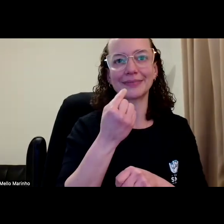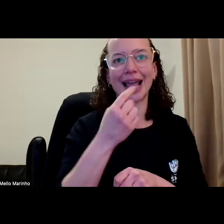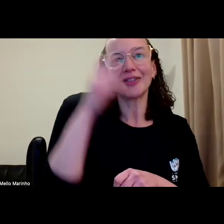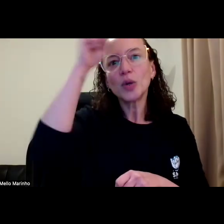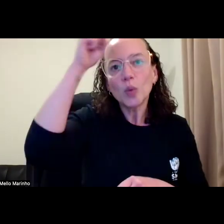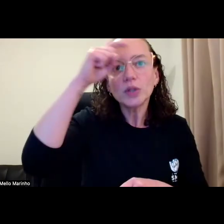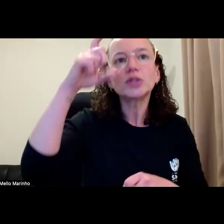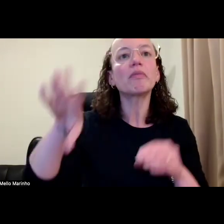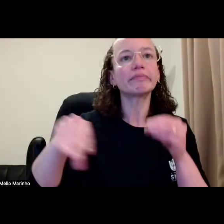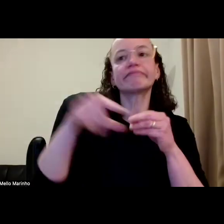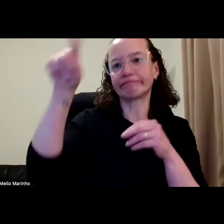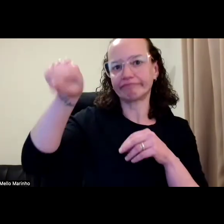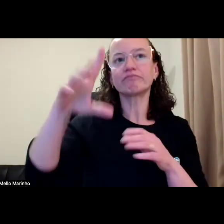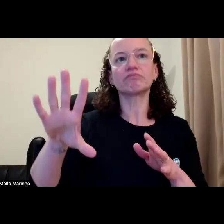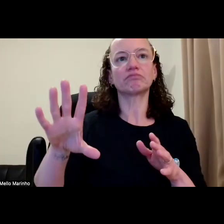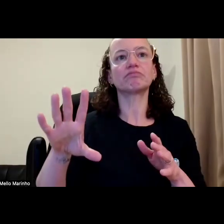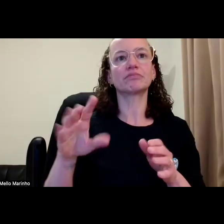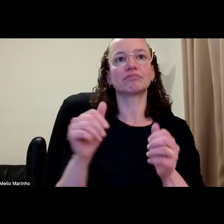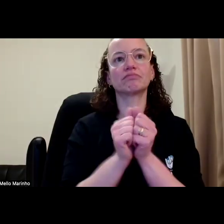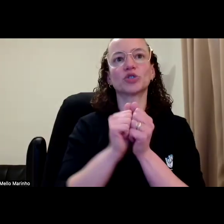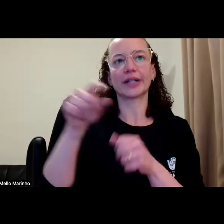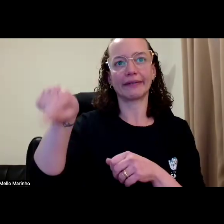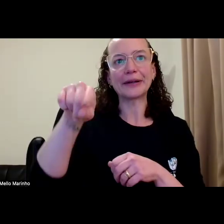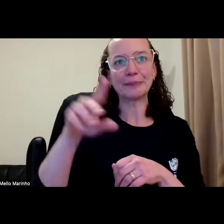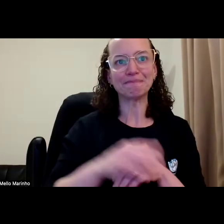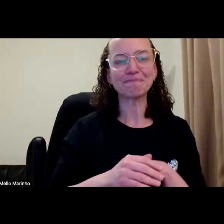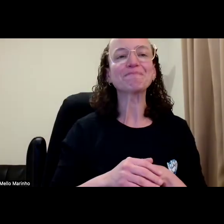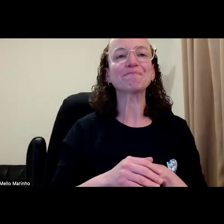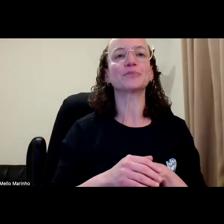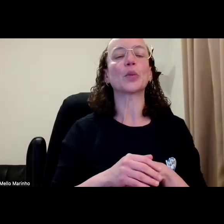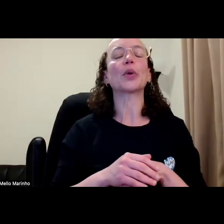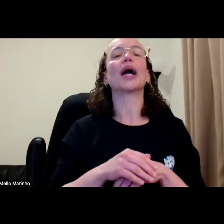and the full mouth, if you're including the wisdom teeth.